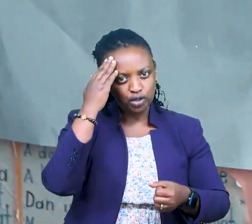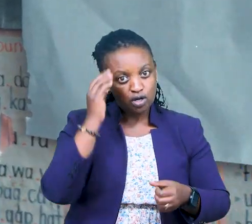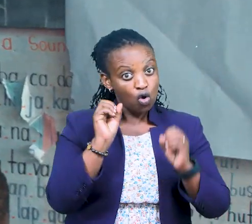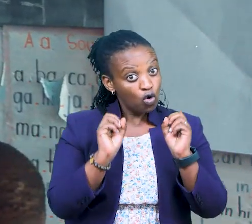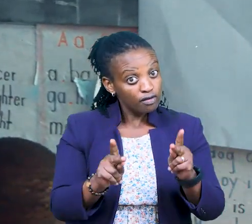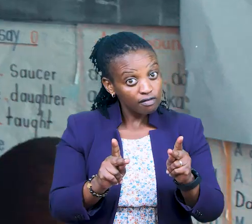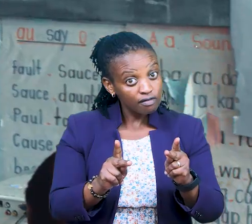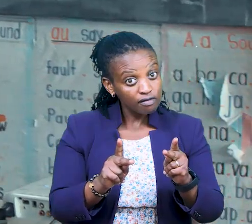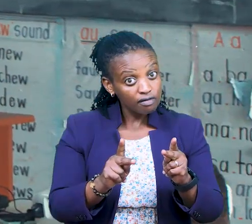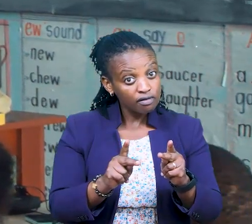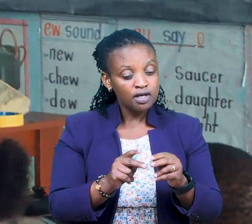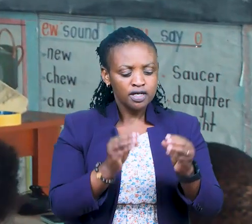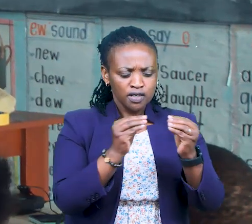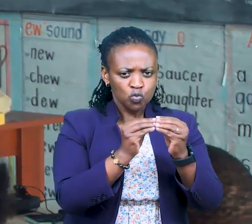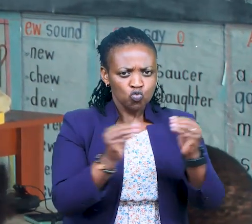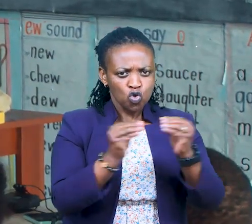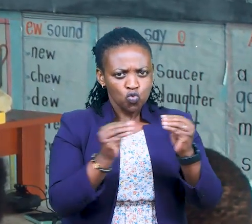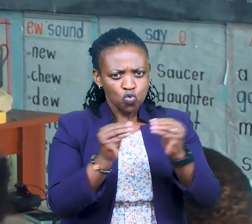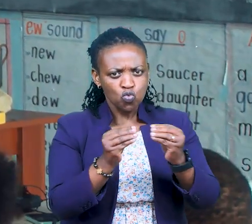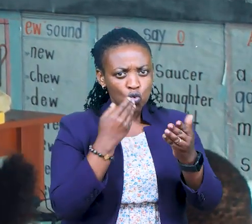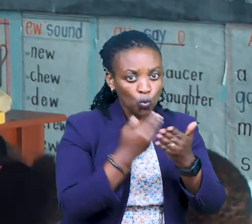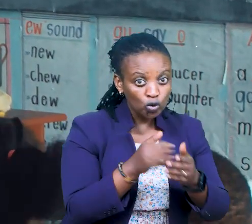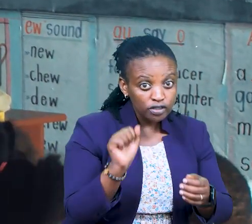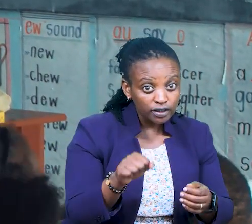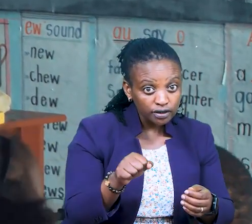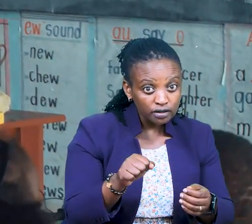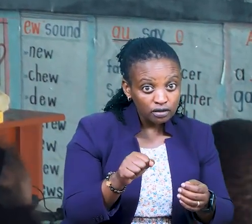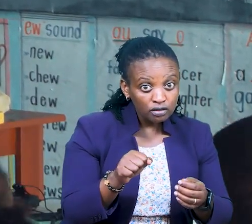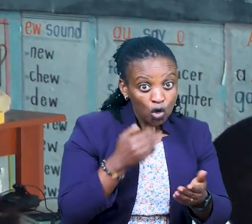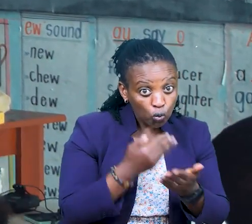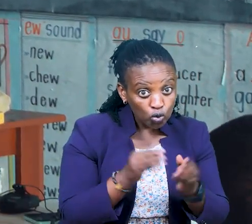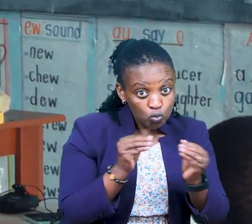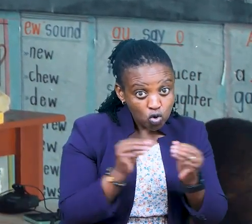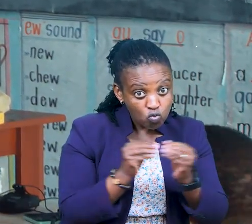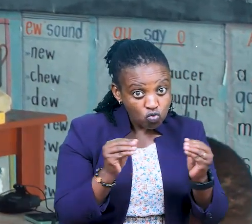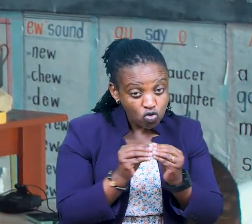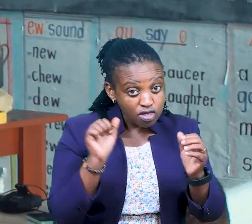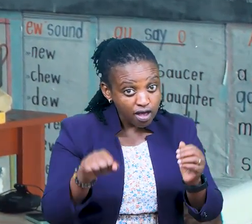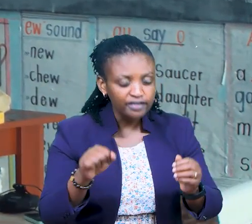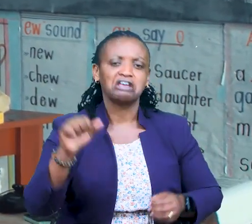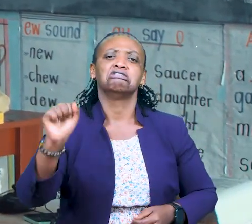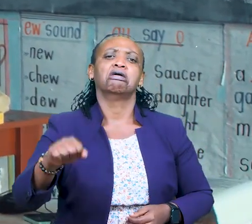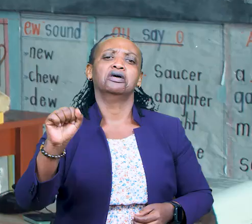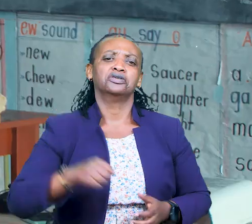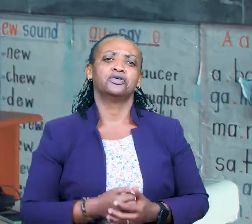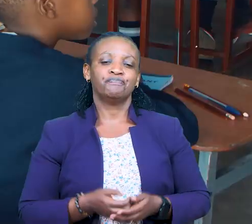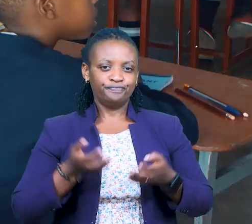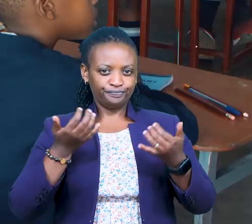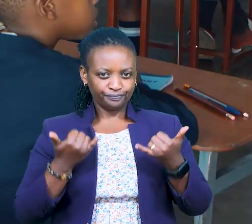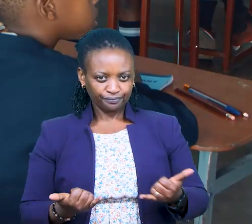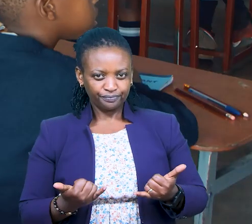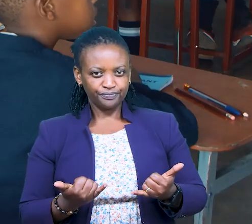right? All right? Are magnets good? Are magnets good?